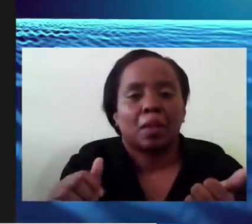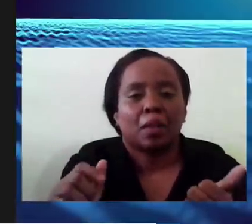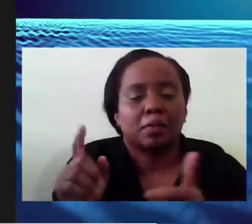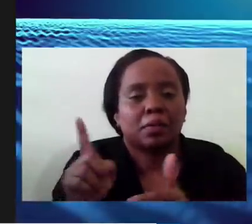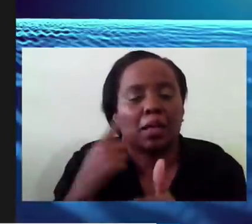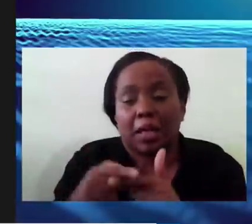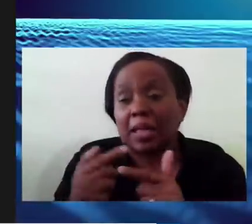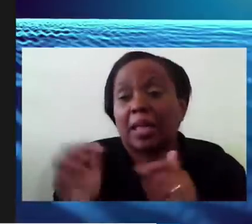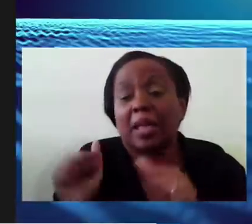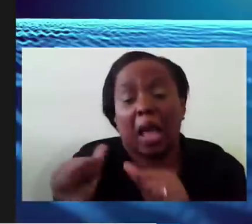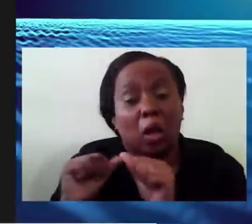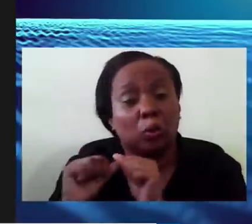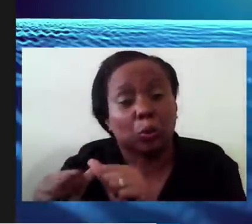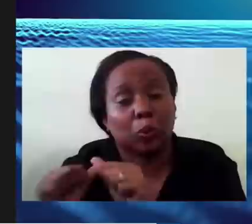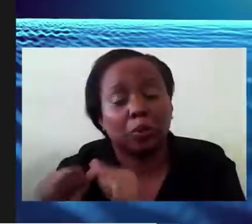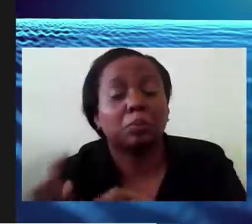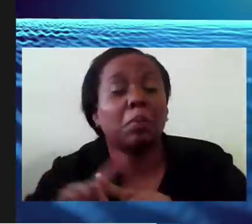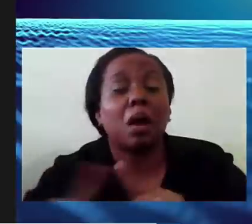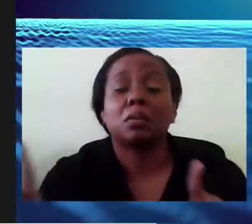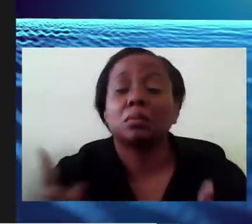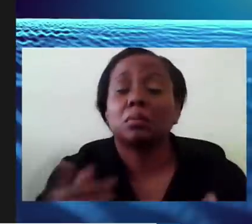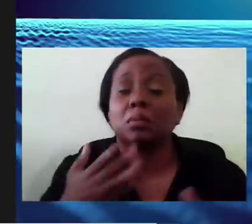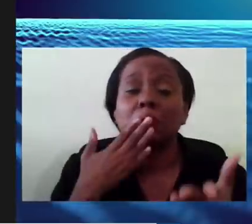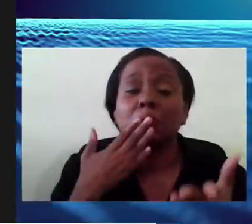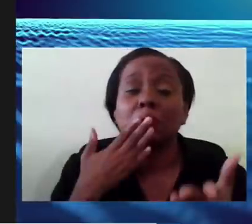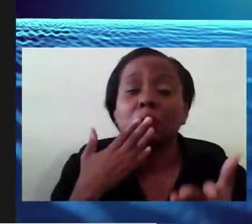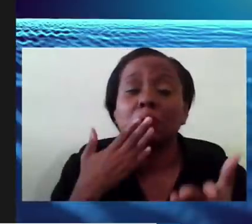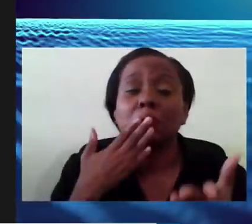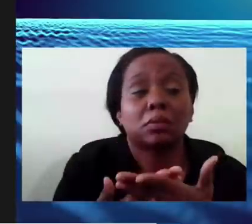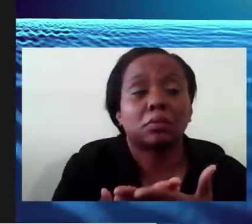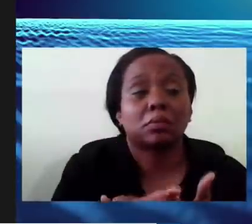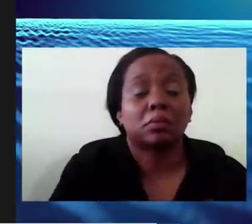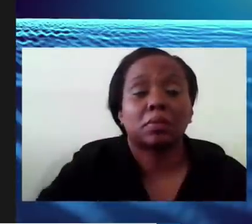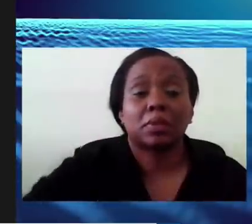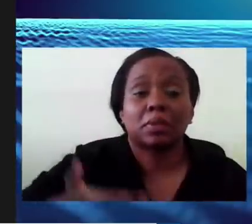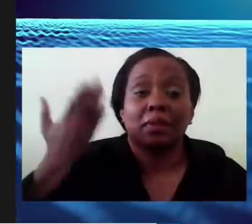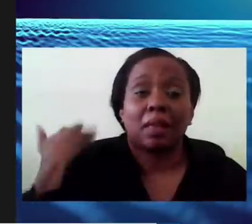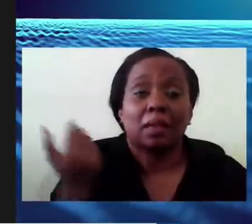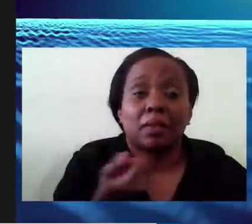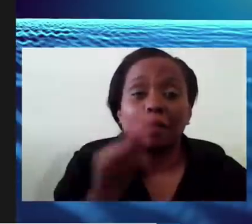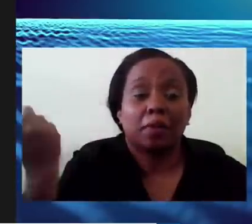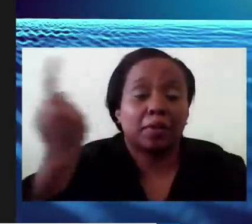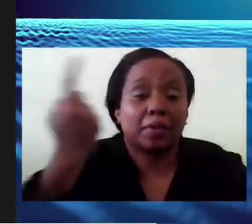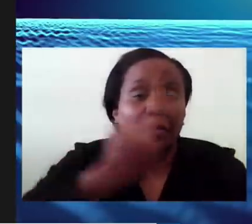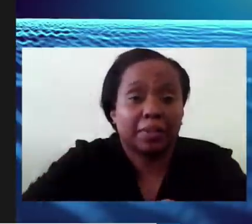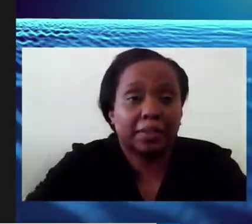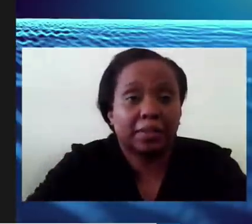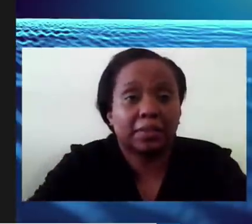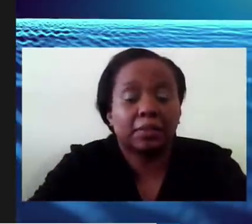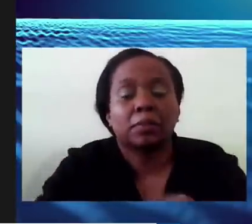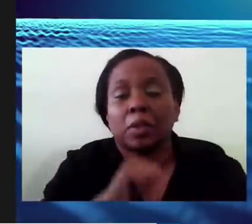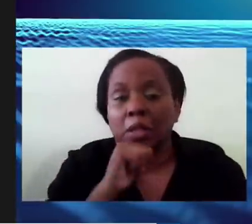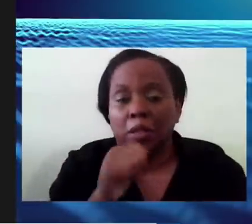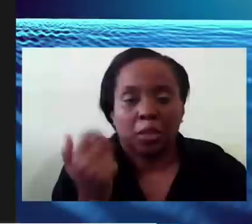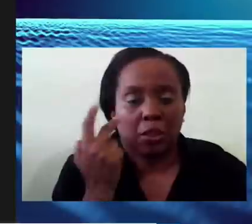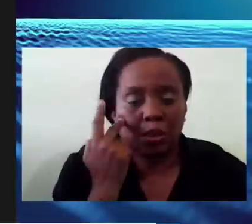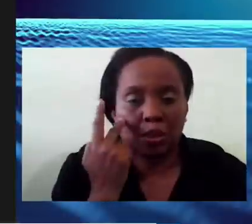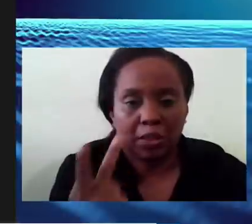it. But the good thing is that in the last few days, we've not seen the kind of